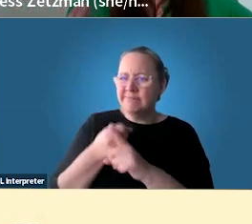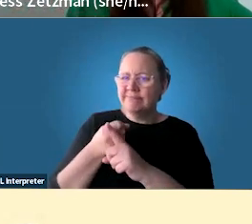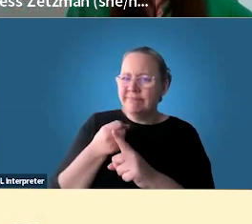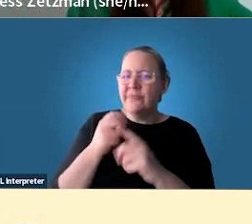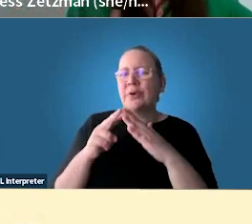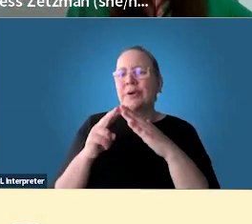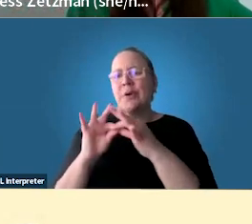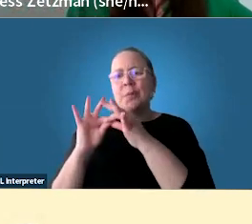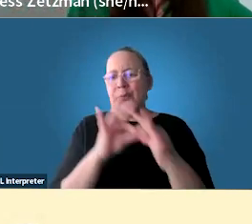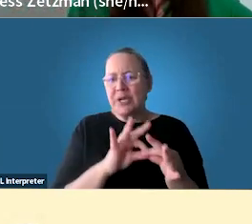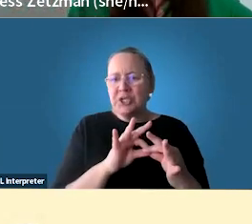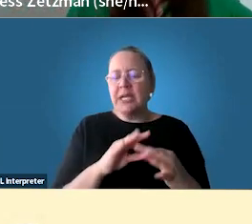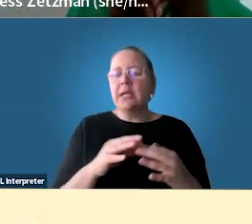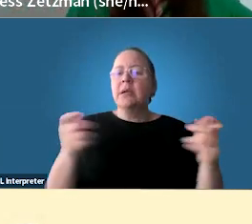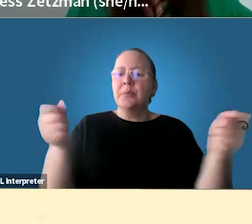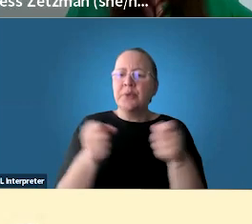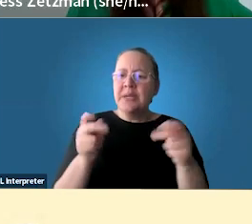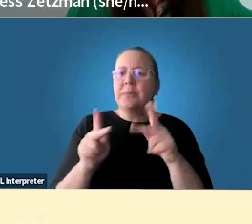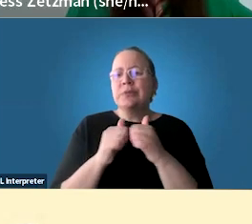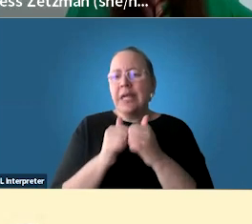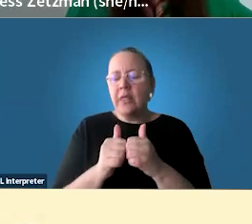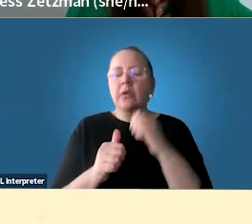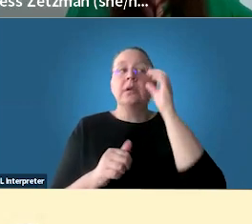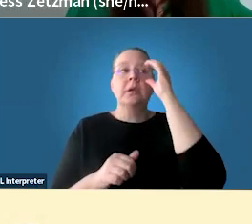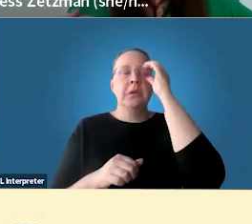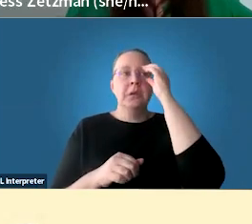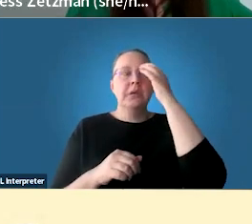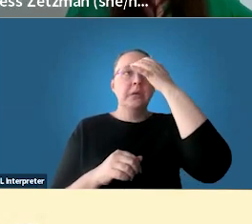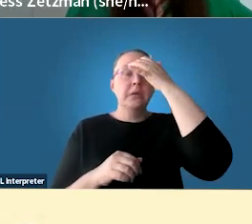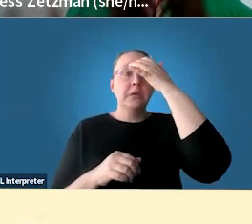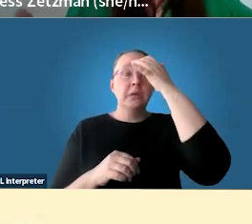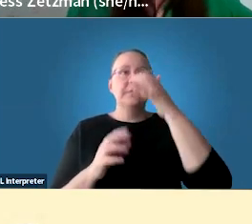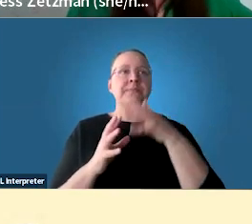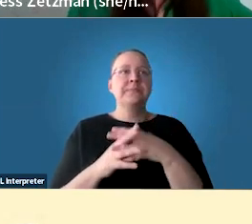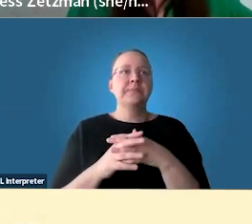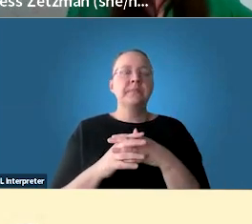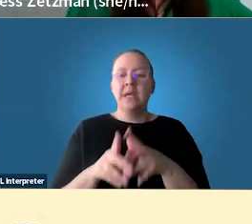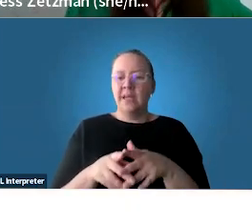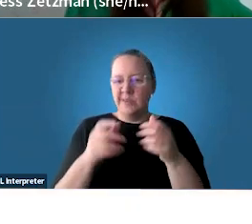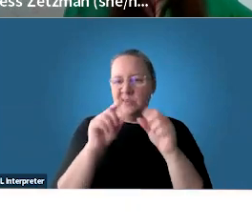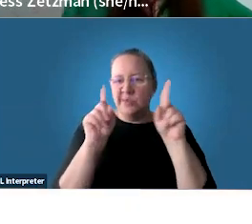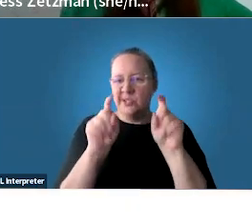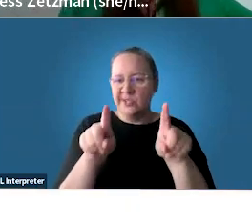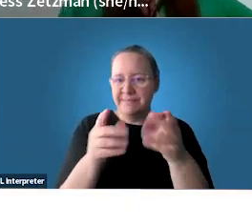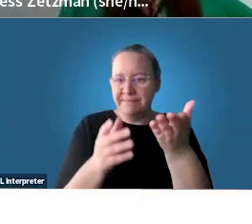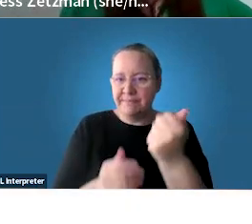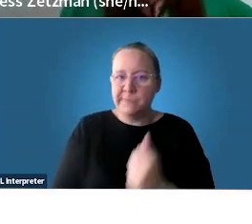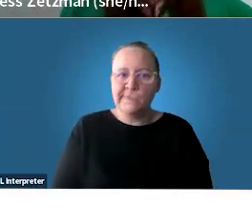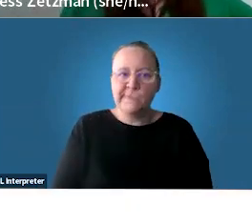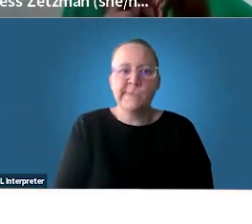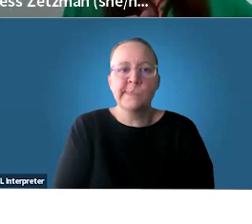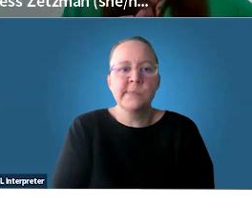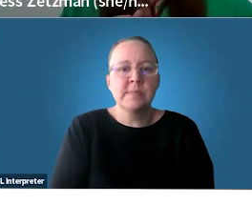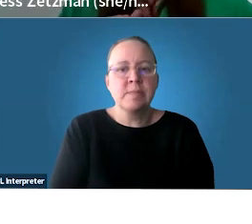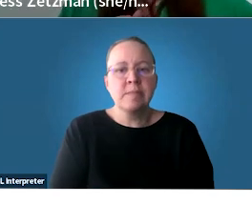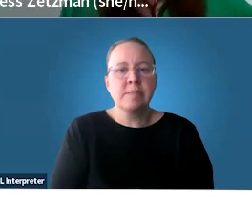and coordinating and bringing people together, I want to start with a question.